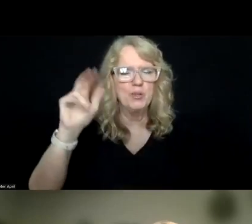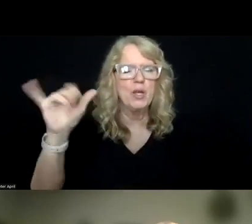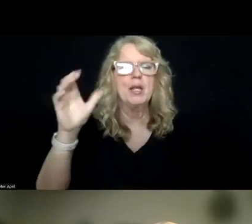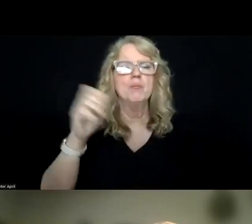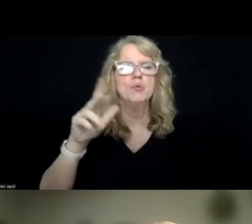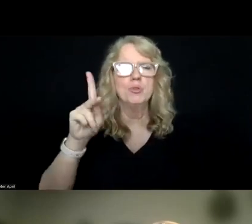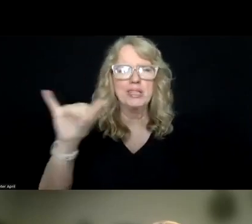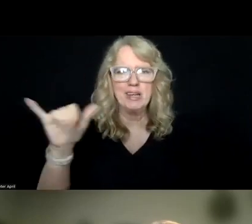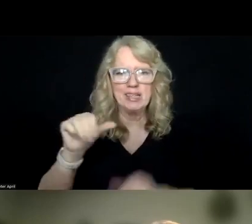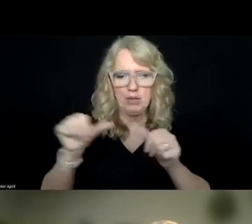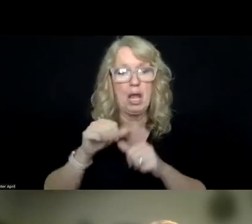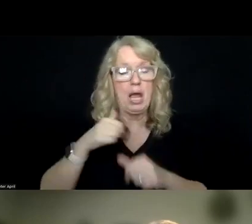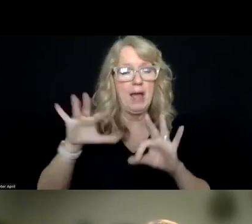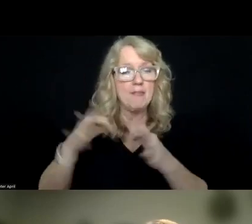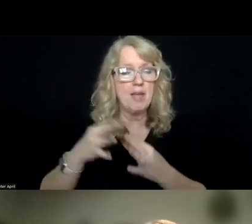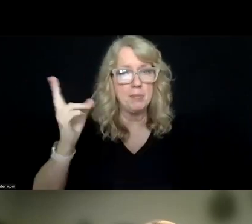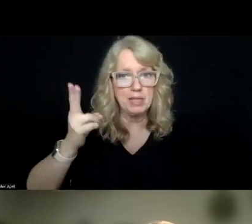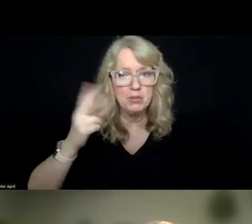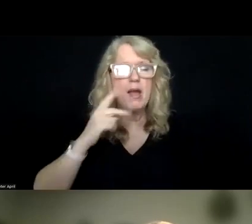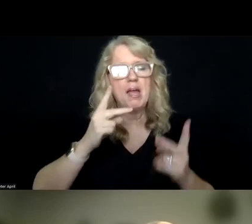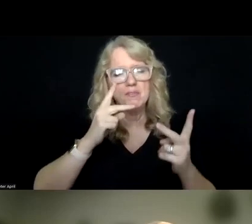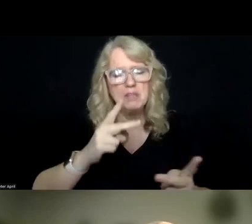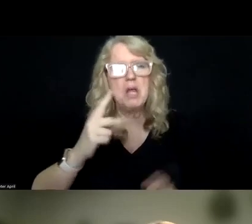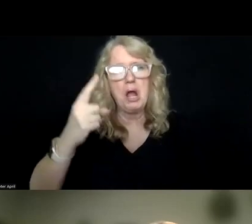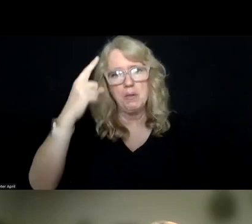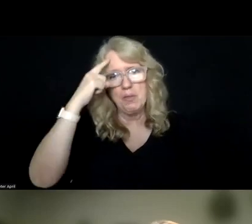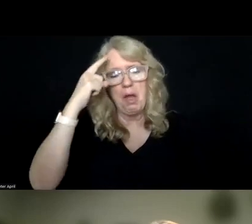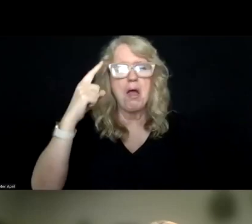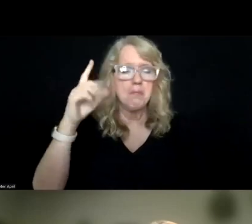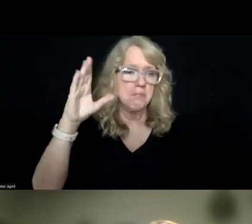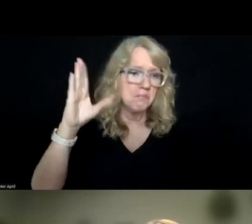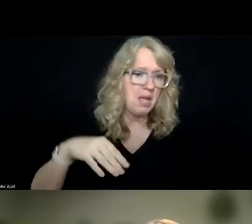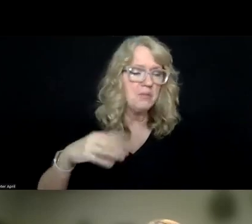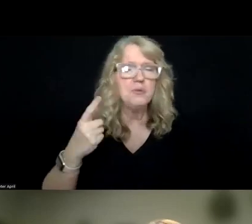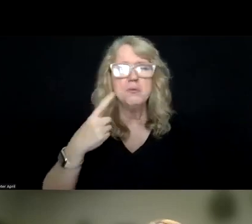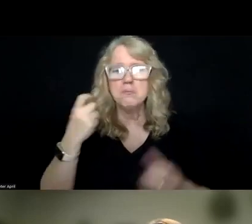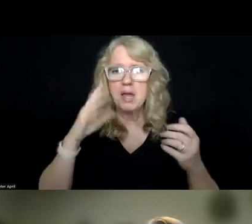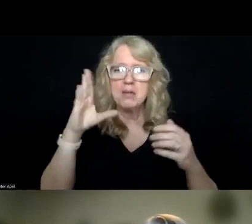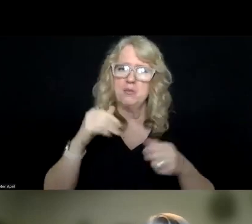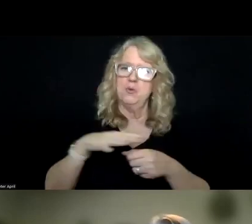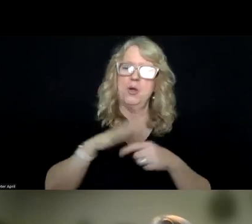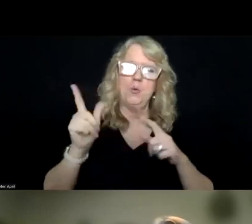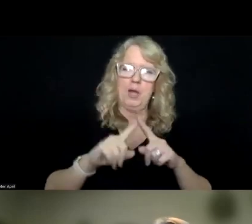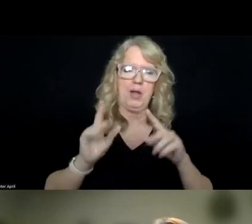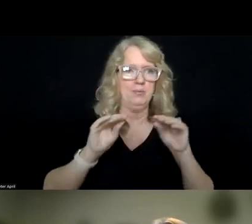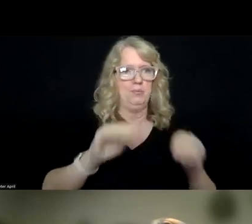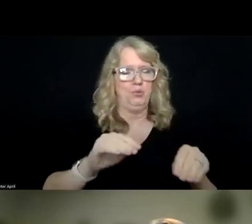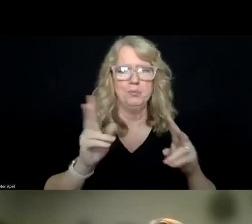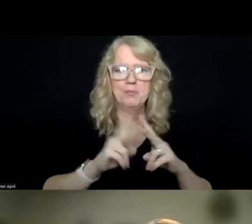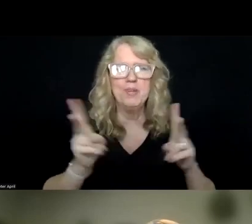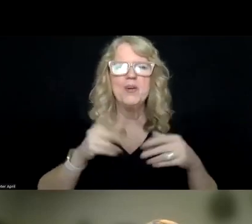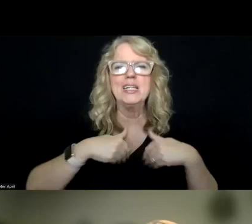where I had some family history. I had visited and thought I knew a lot about where I was moving, but I was very young